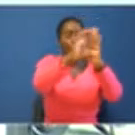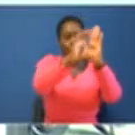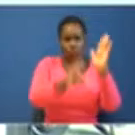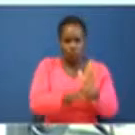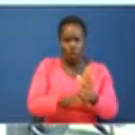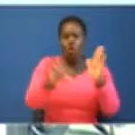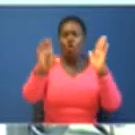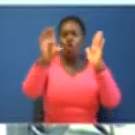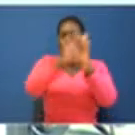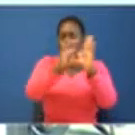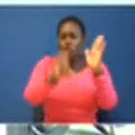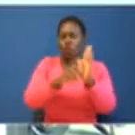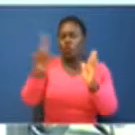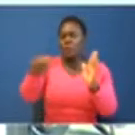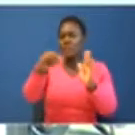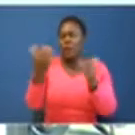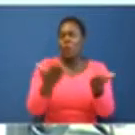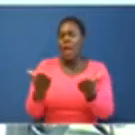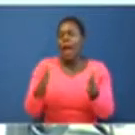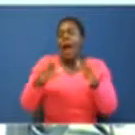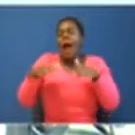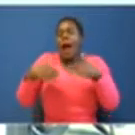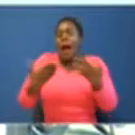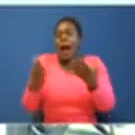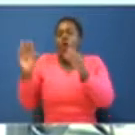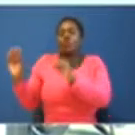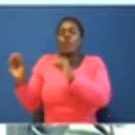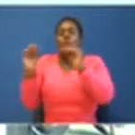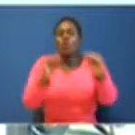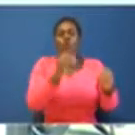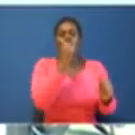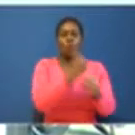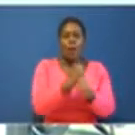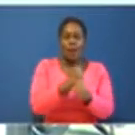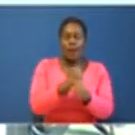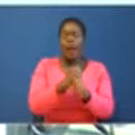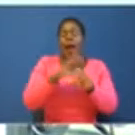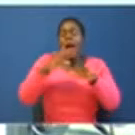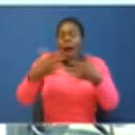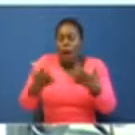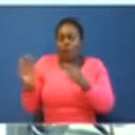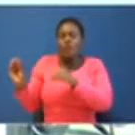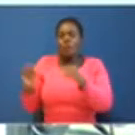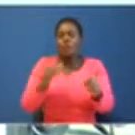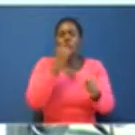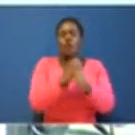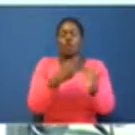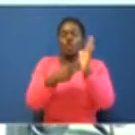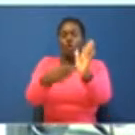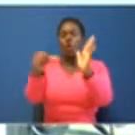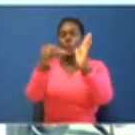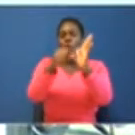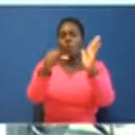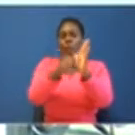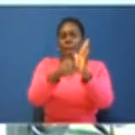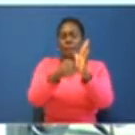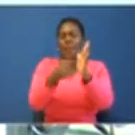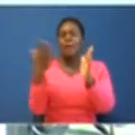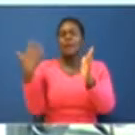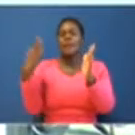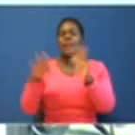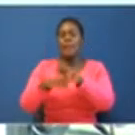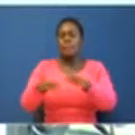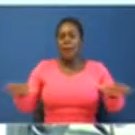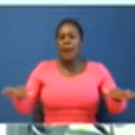unconstitutional what is problematic is the manner in which was done the manner in which was done has demonstrated the troubles you see in greenpack